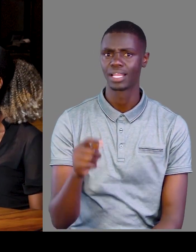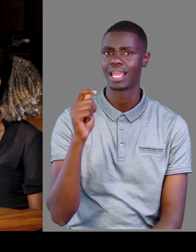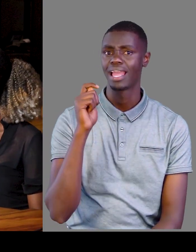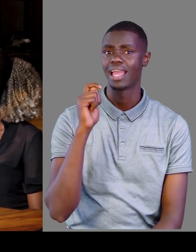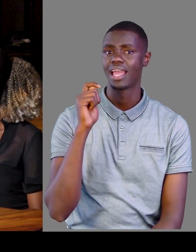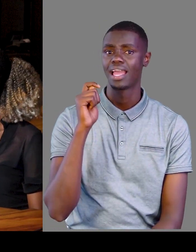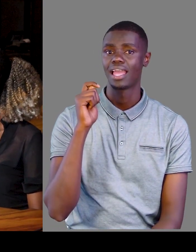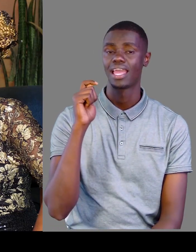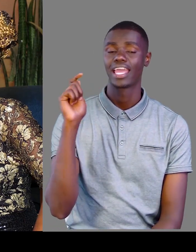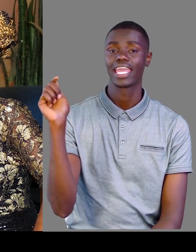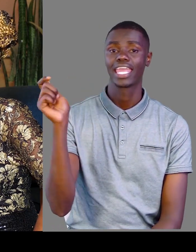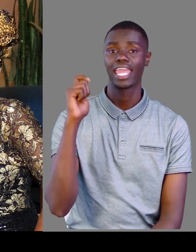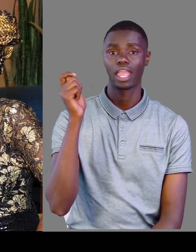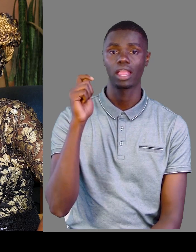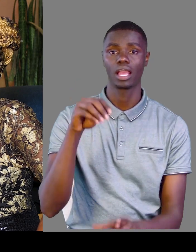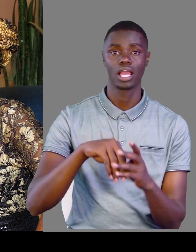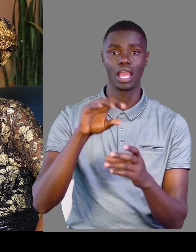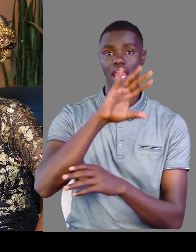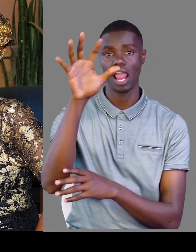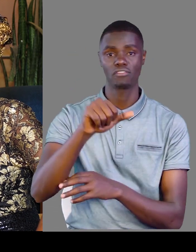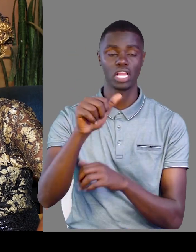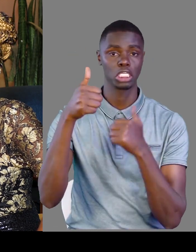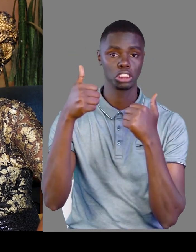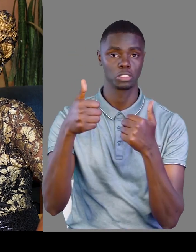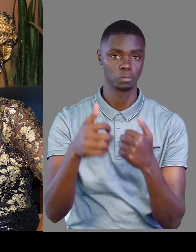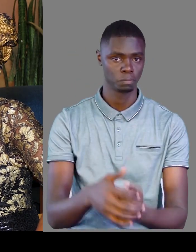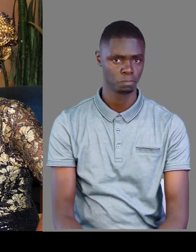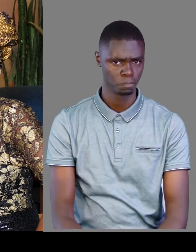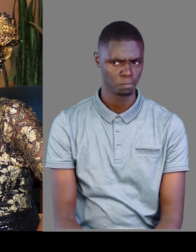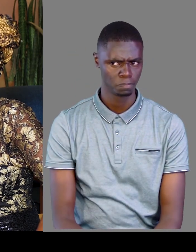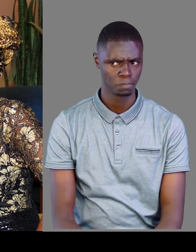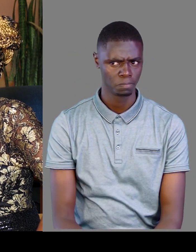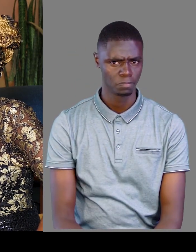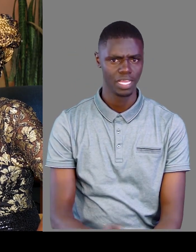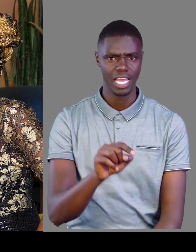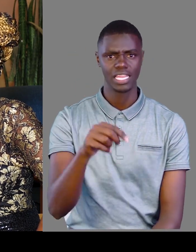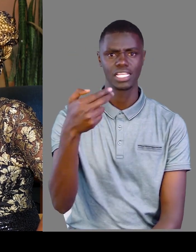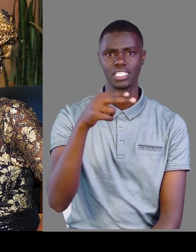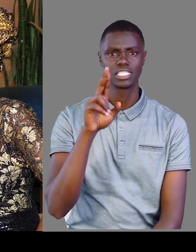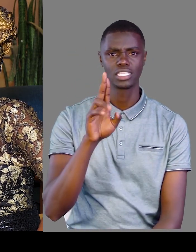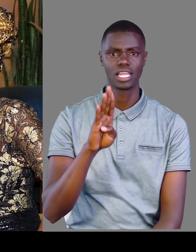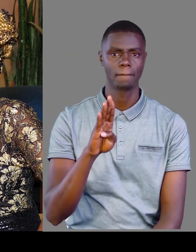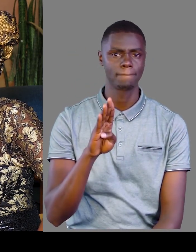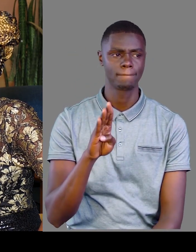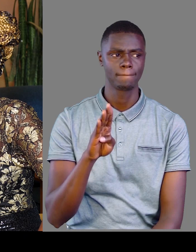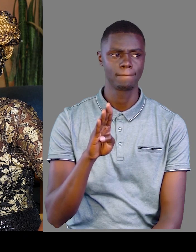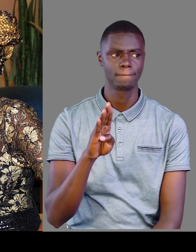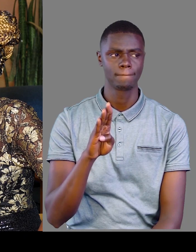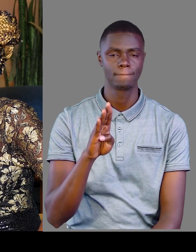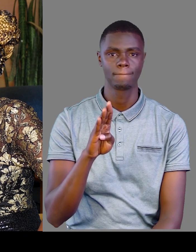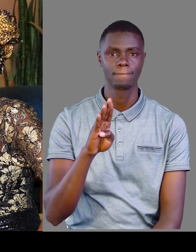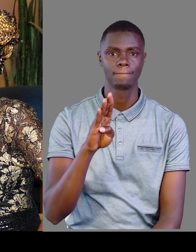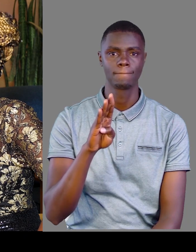So Kenya is, I think, in Africa, very ahead, leading country, and then this is a hub